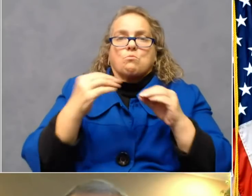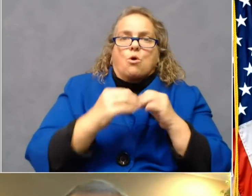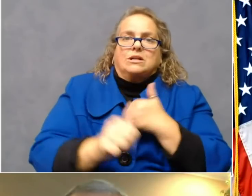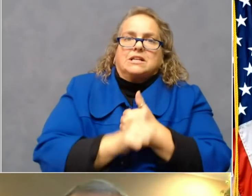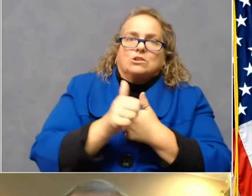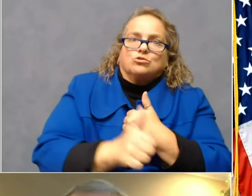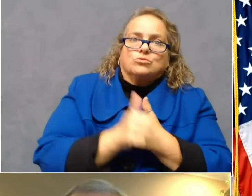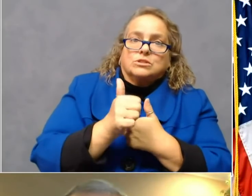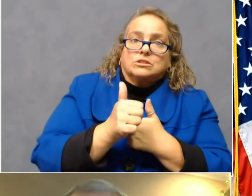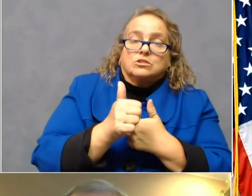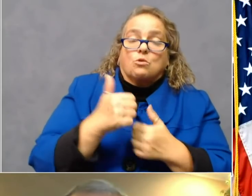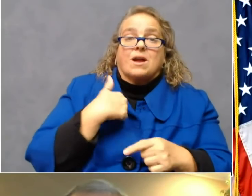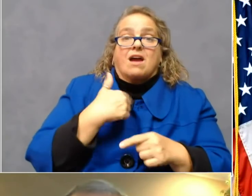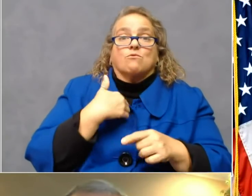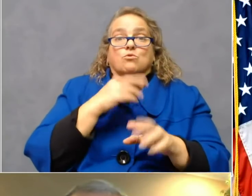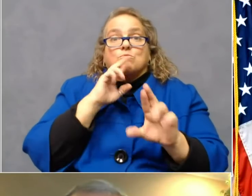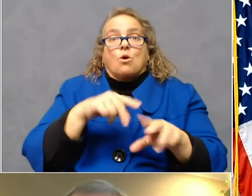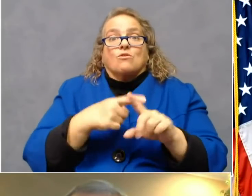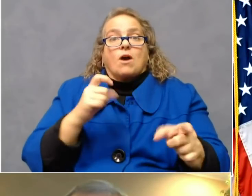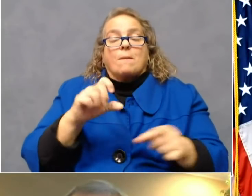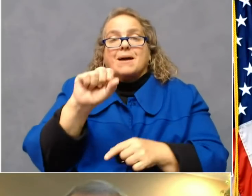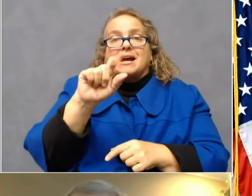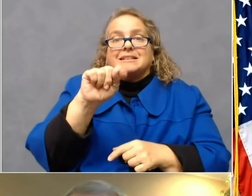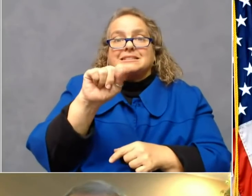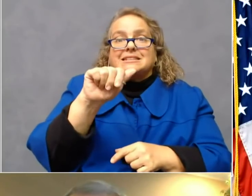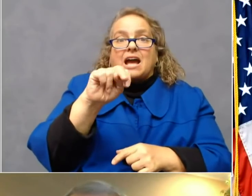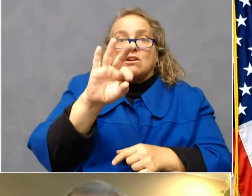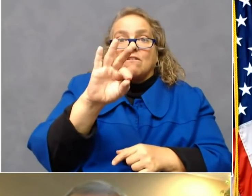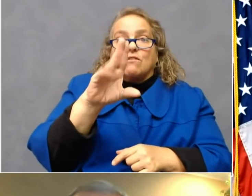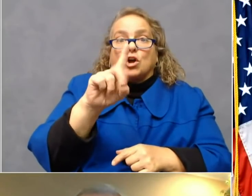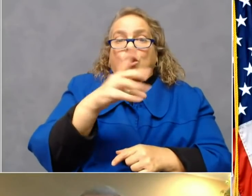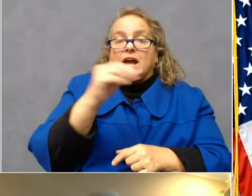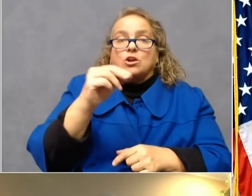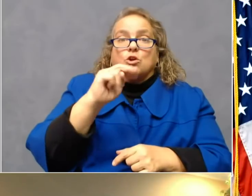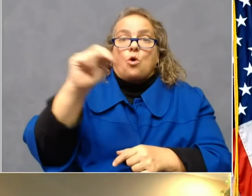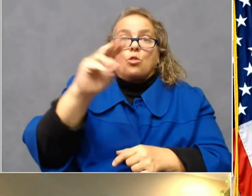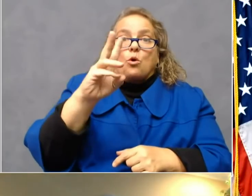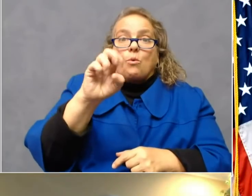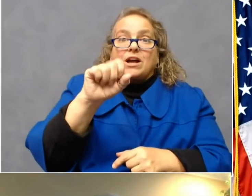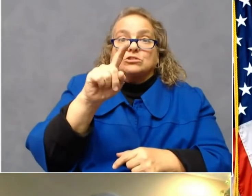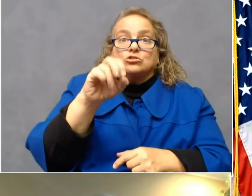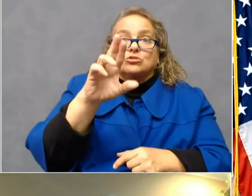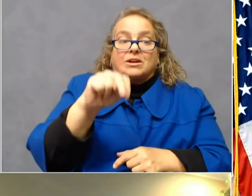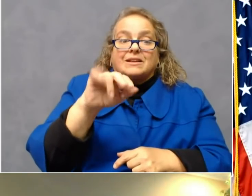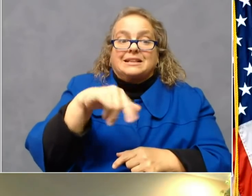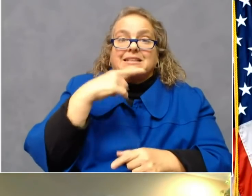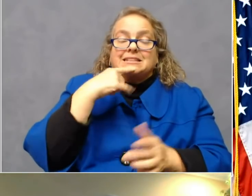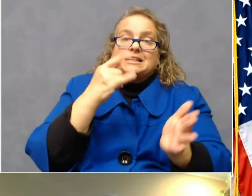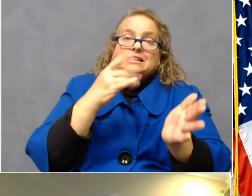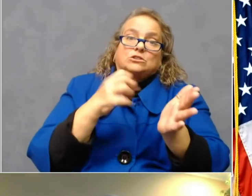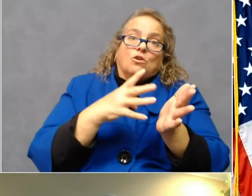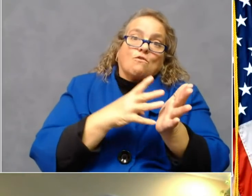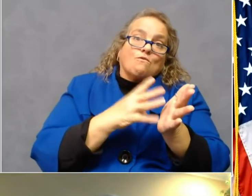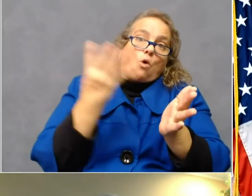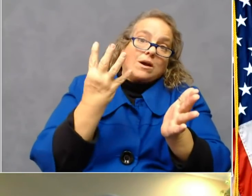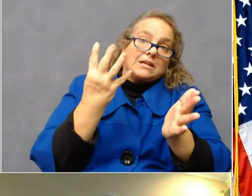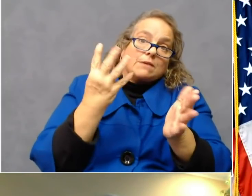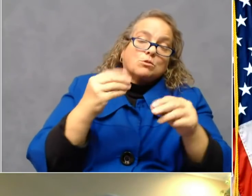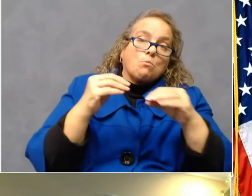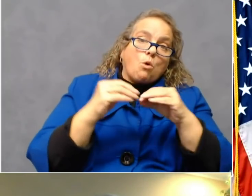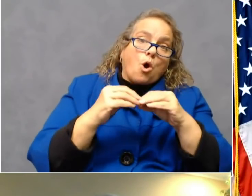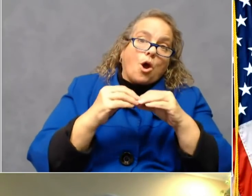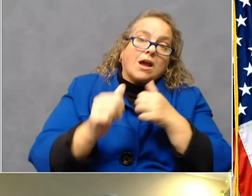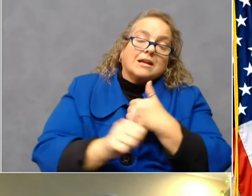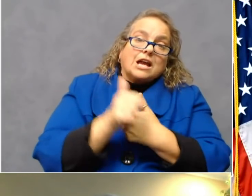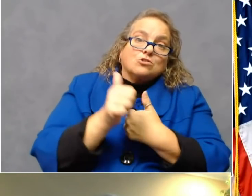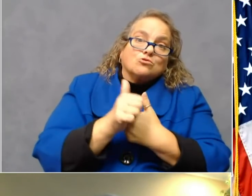I think it's Stanford and Northwestern, that say it's 4 times more dangerous than the next activity that's out there. We have